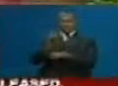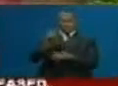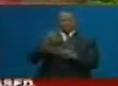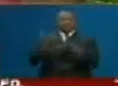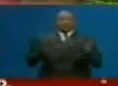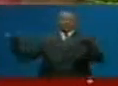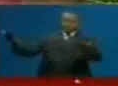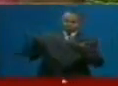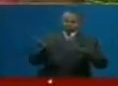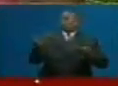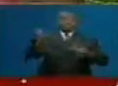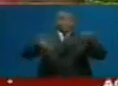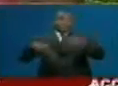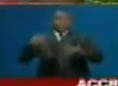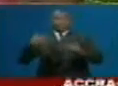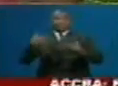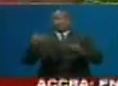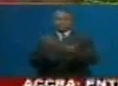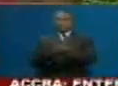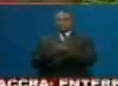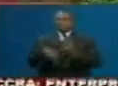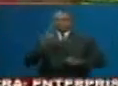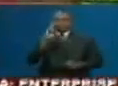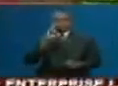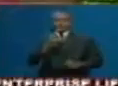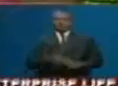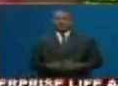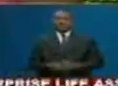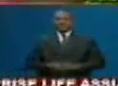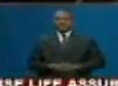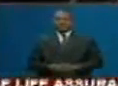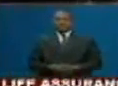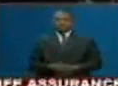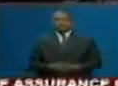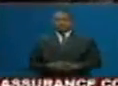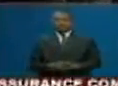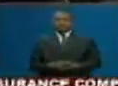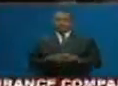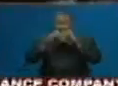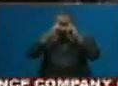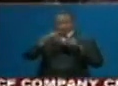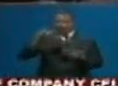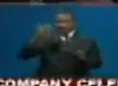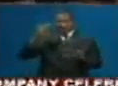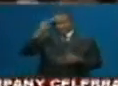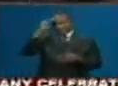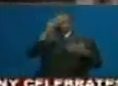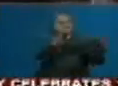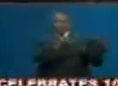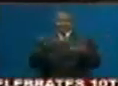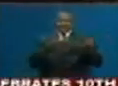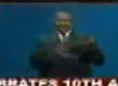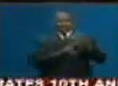whip up investor interest in the country's economy. Napoleon Atukito reports. The president was welcomed by the